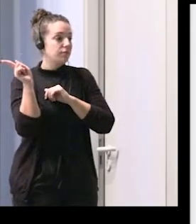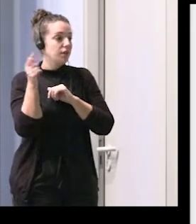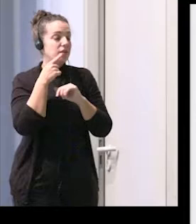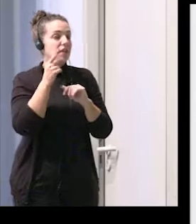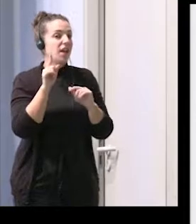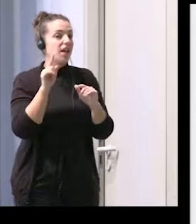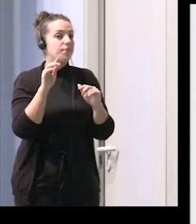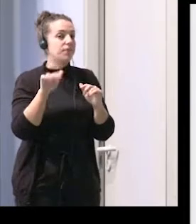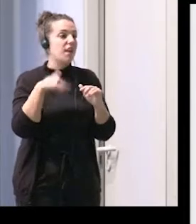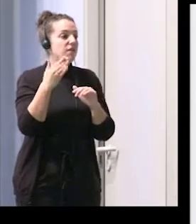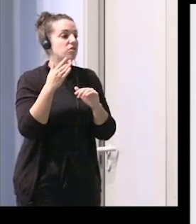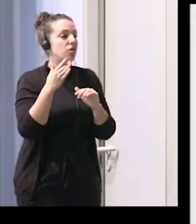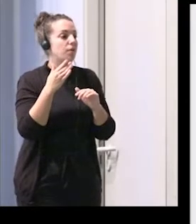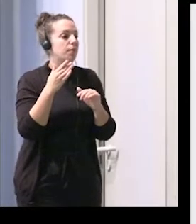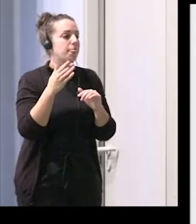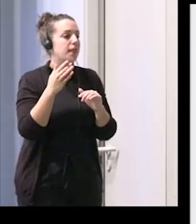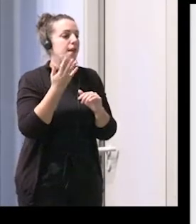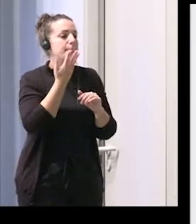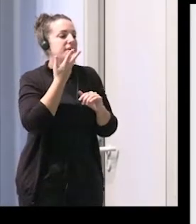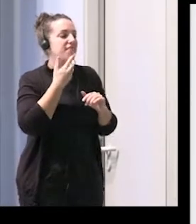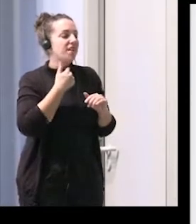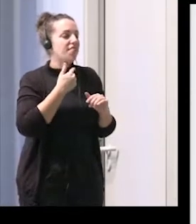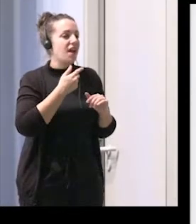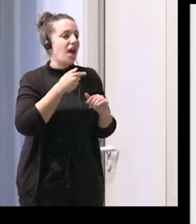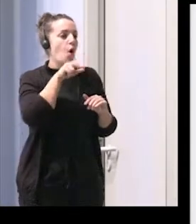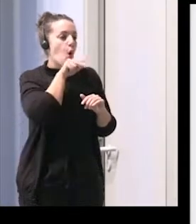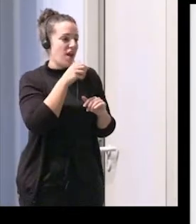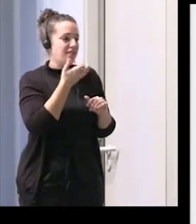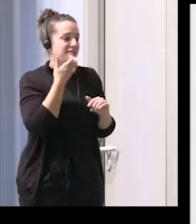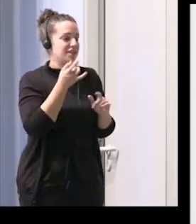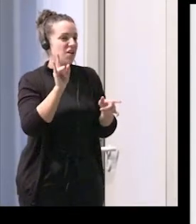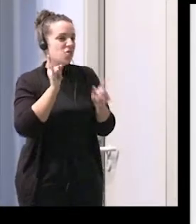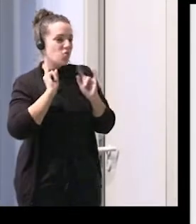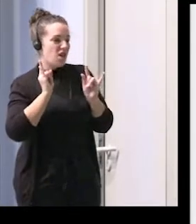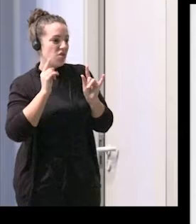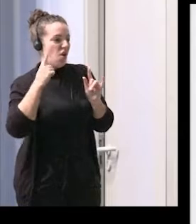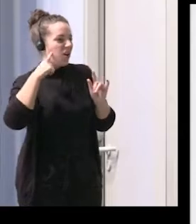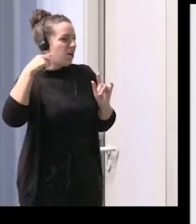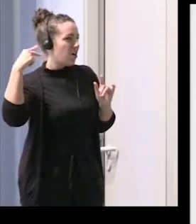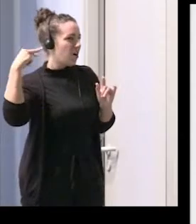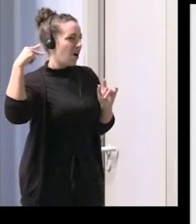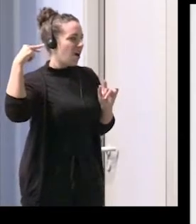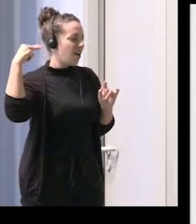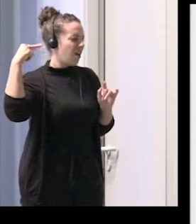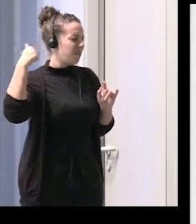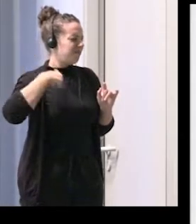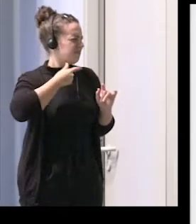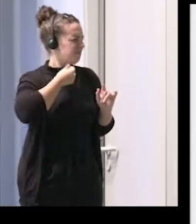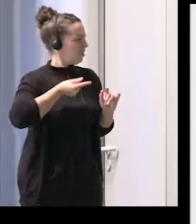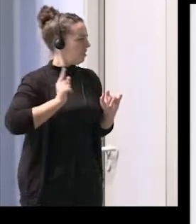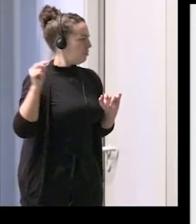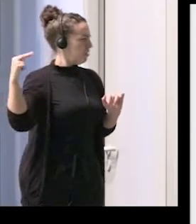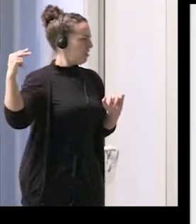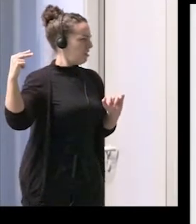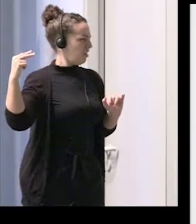preference. You move the noise to their preferred ear, they don't like it so much. They're getting